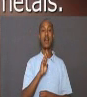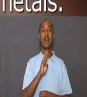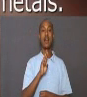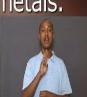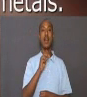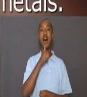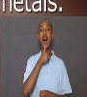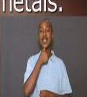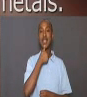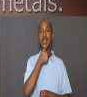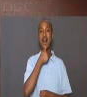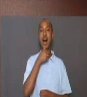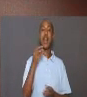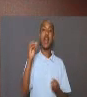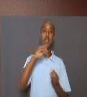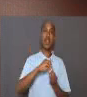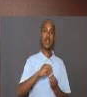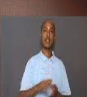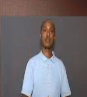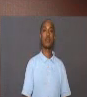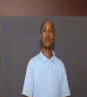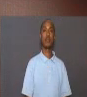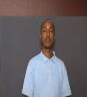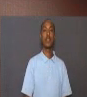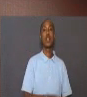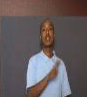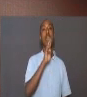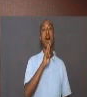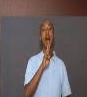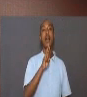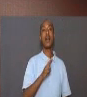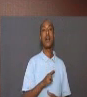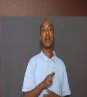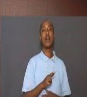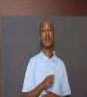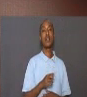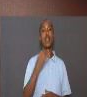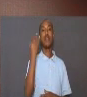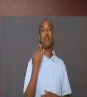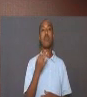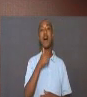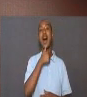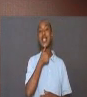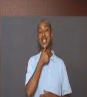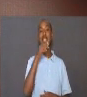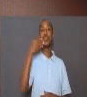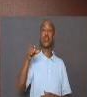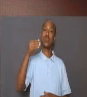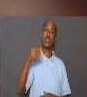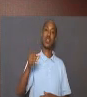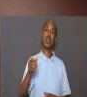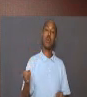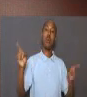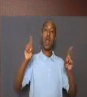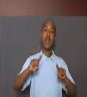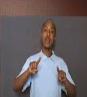acid anhydrides. They are called this because they form acidic solutions when